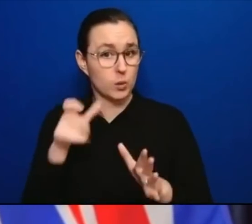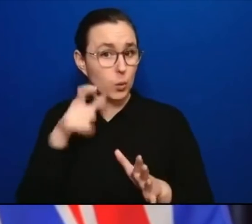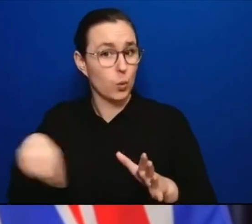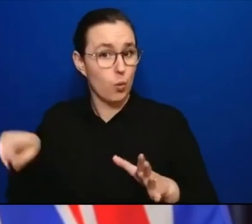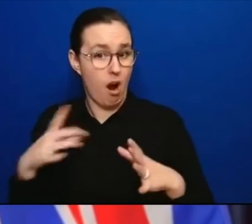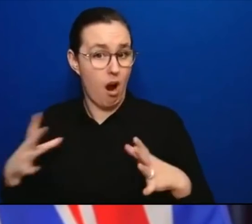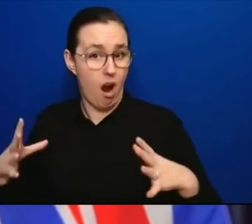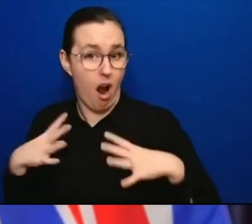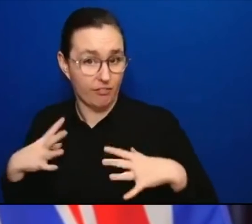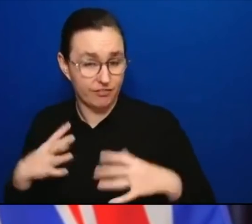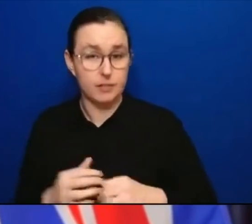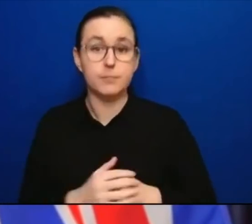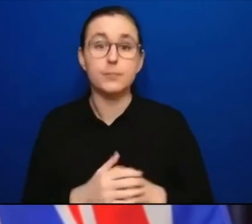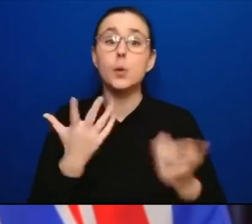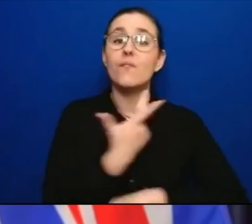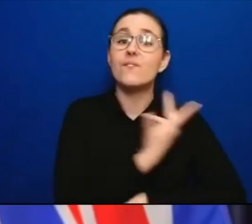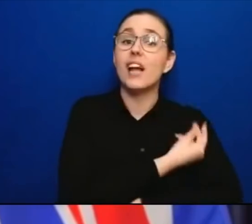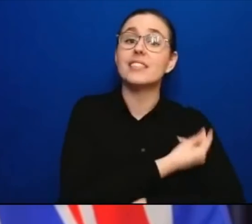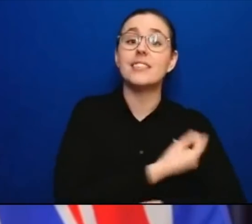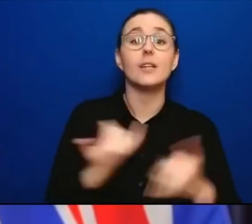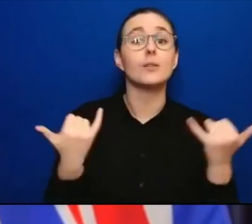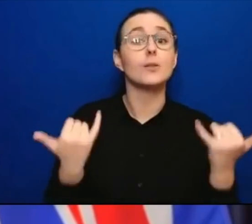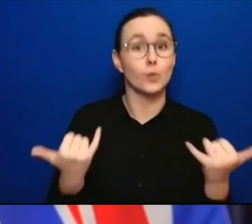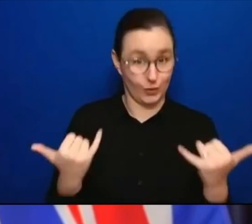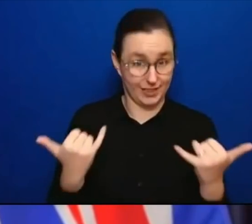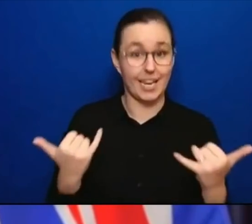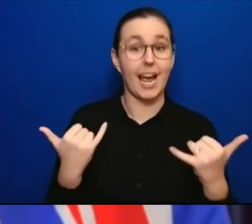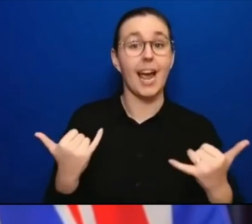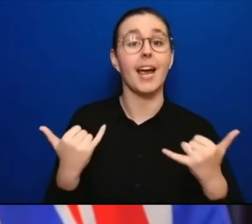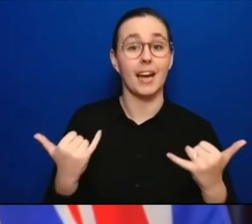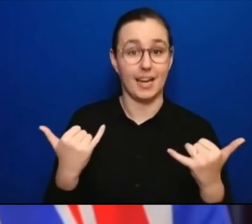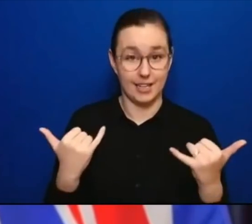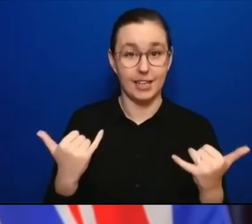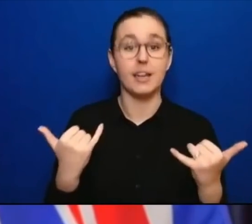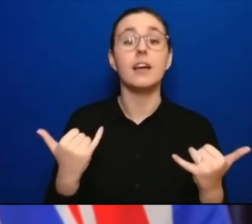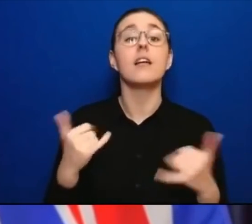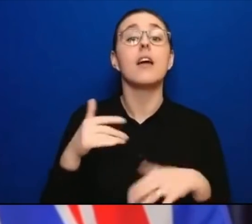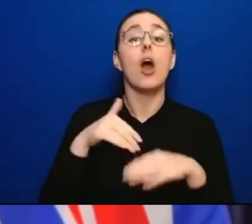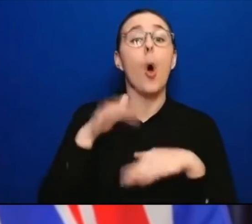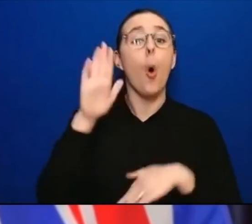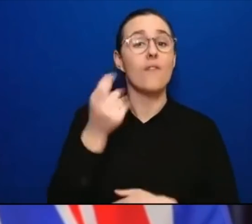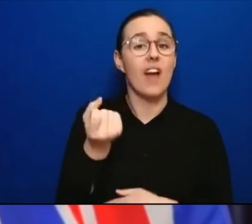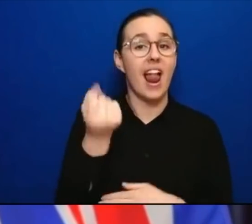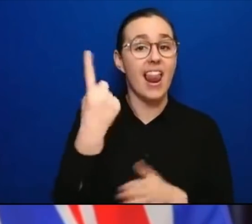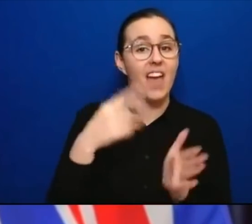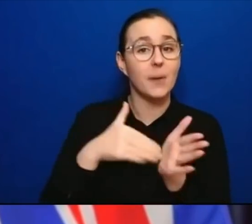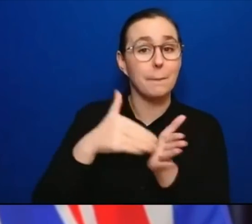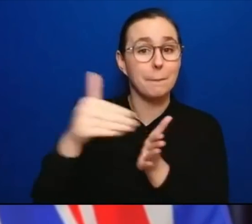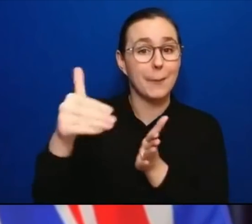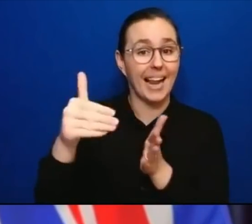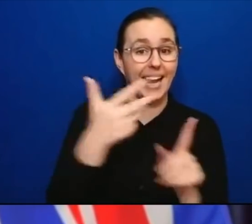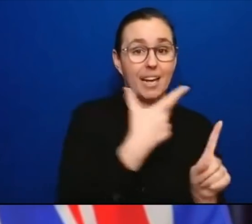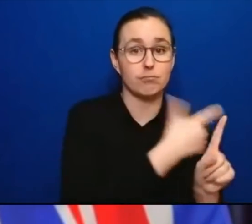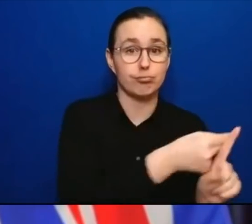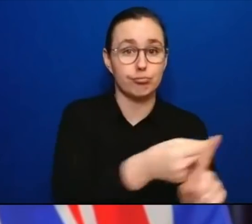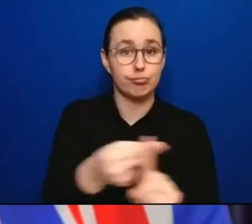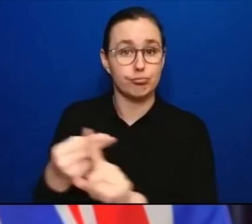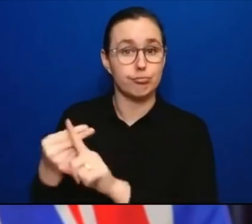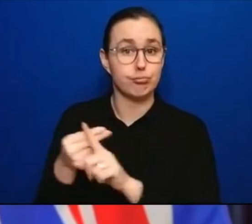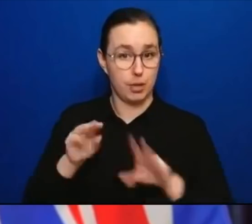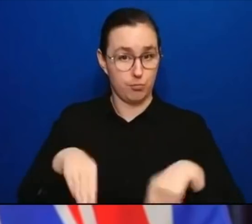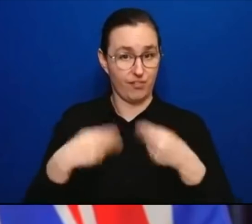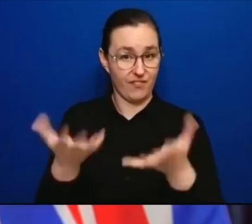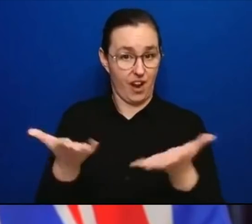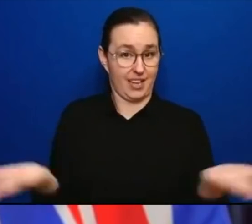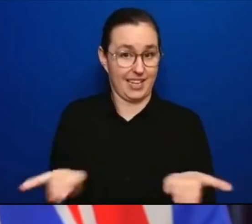workers. With respect to vaccination, as I say, we're now at the point of over 11 million administered doses